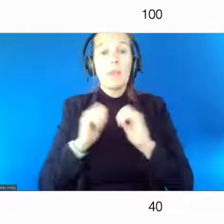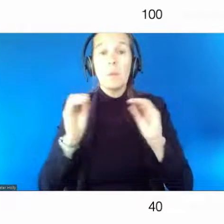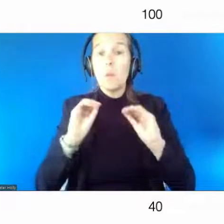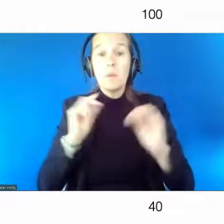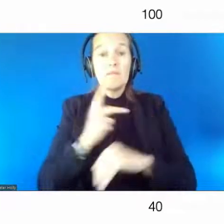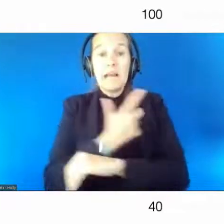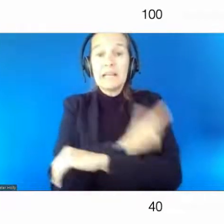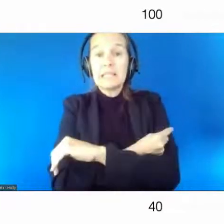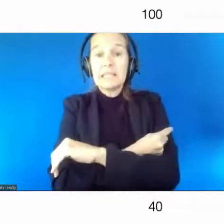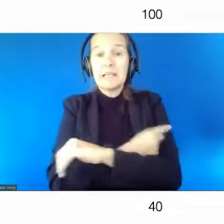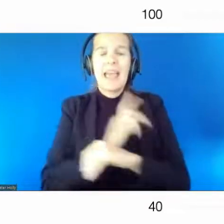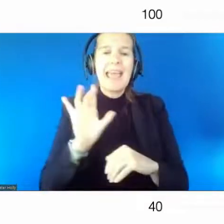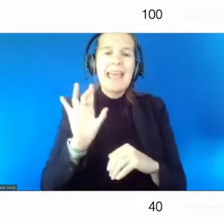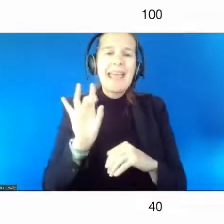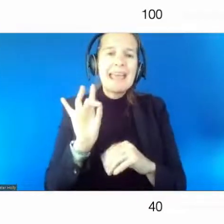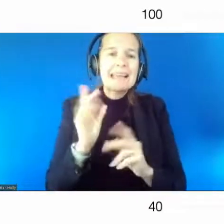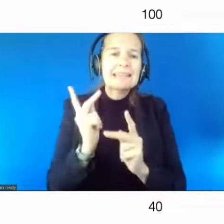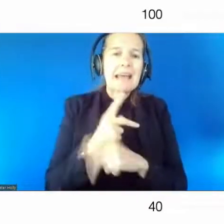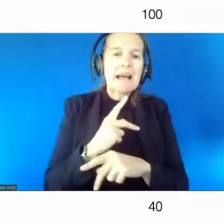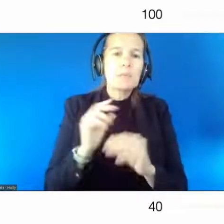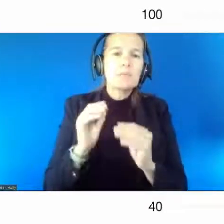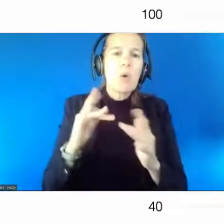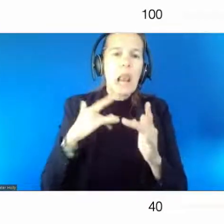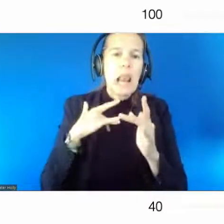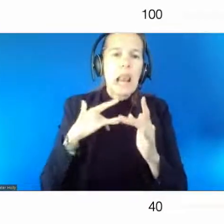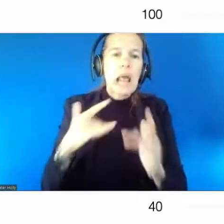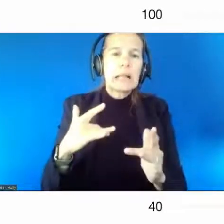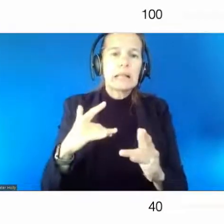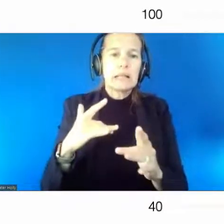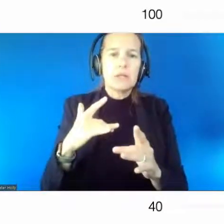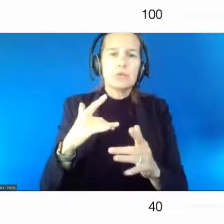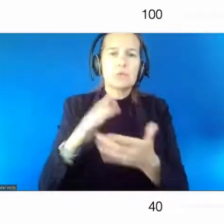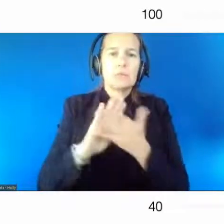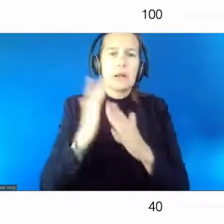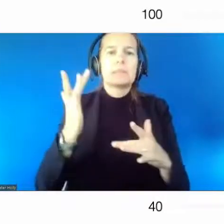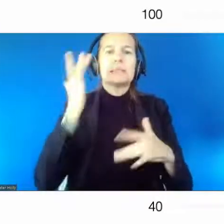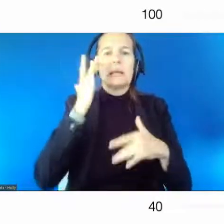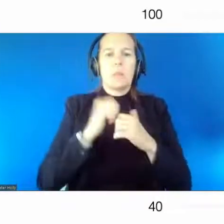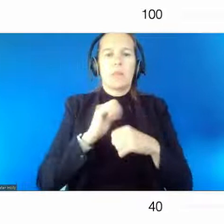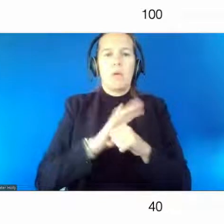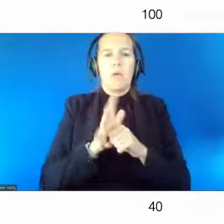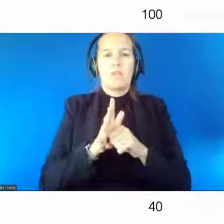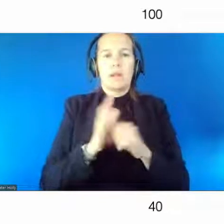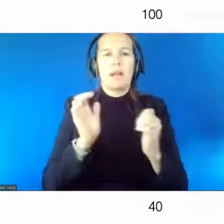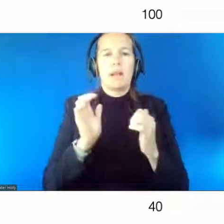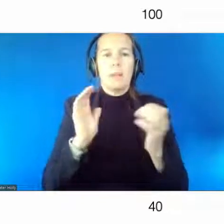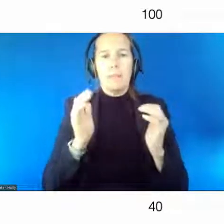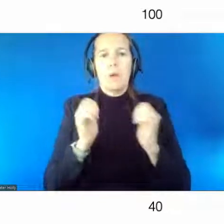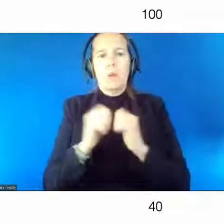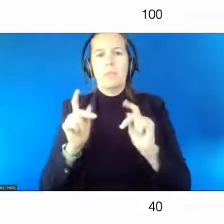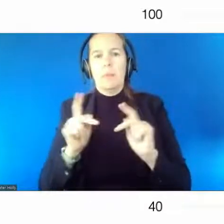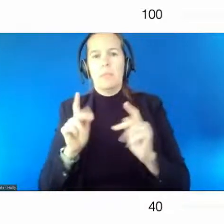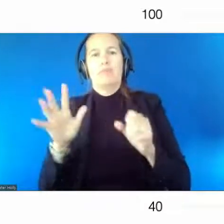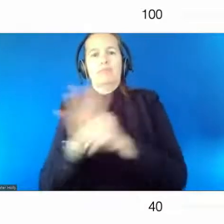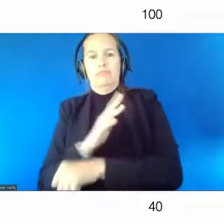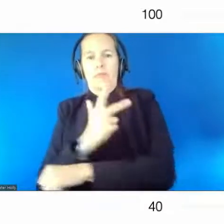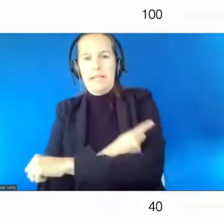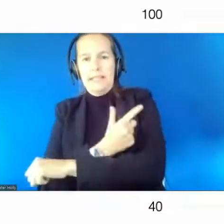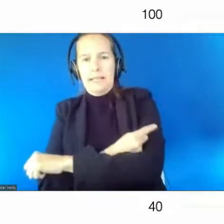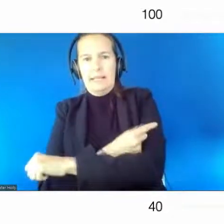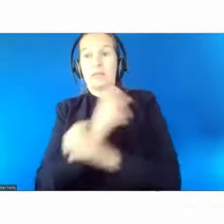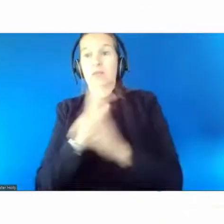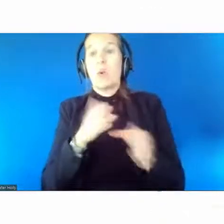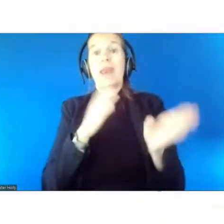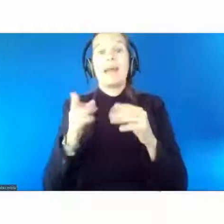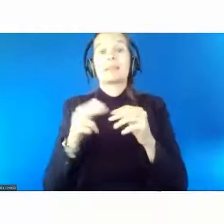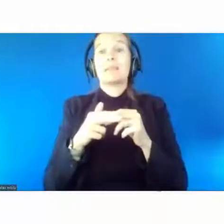almost 8 times more likely to get COVID than fully vaccinated people. If we go to the next slide,